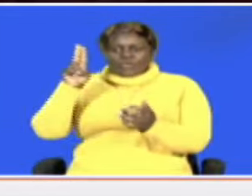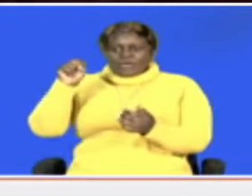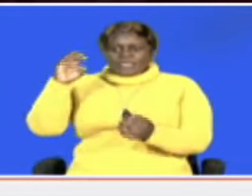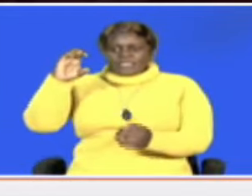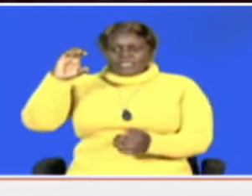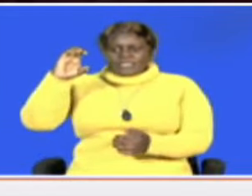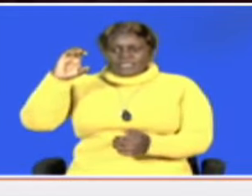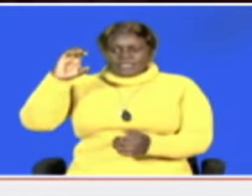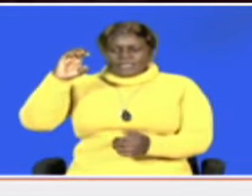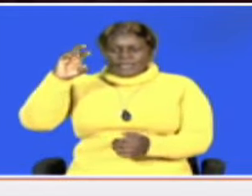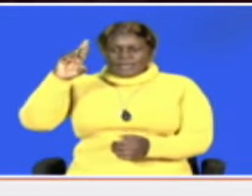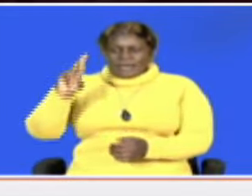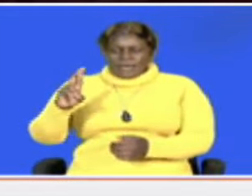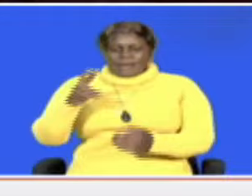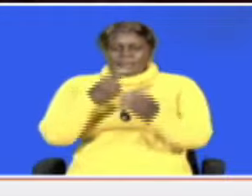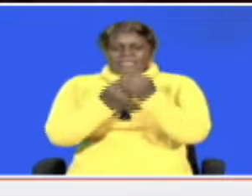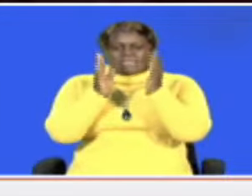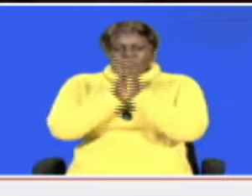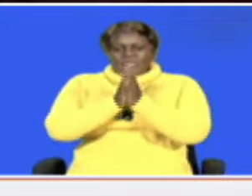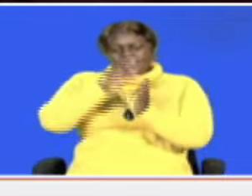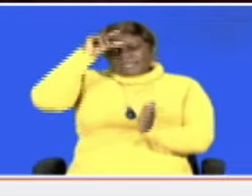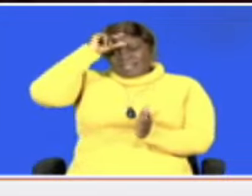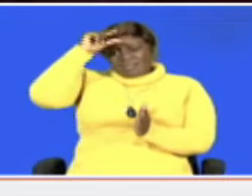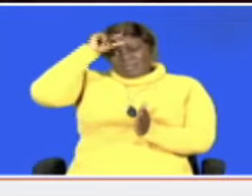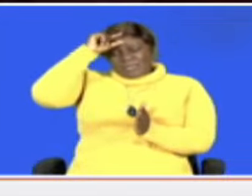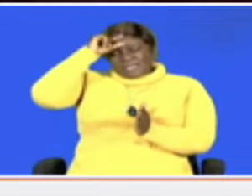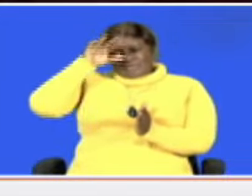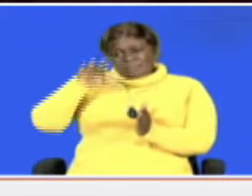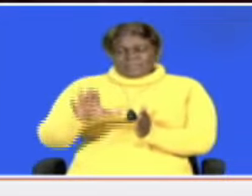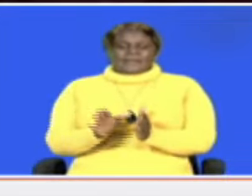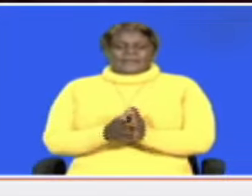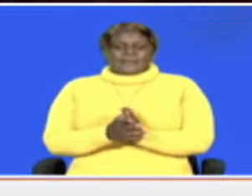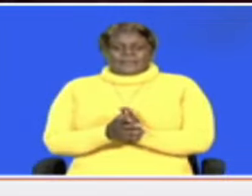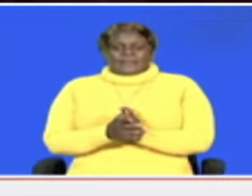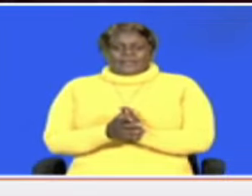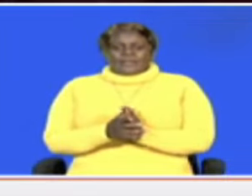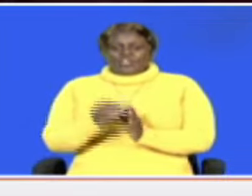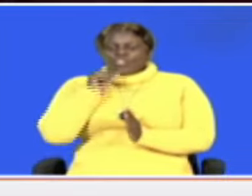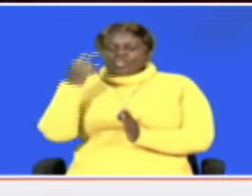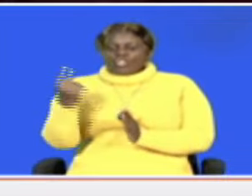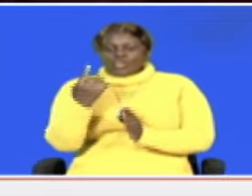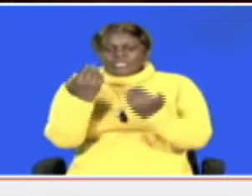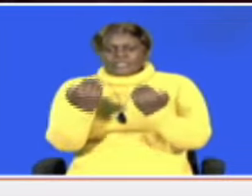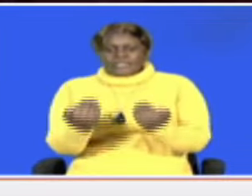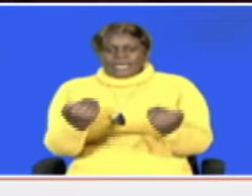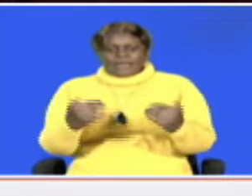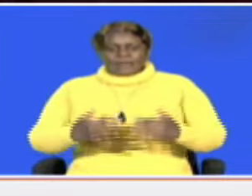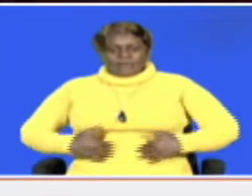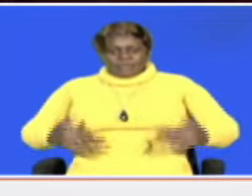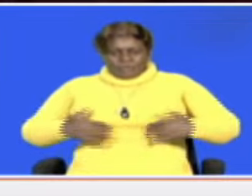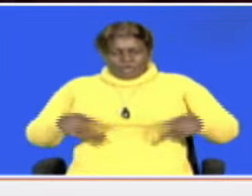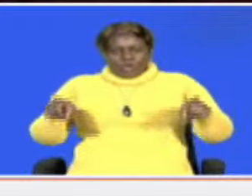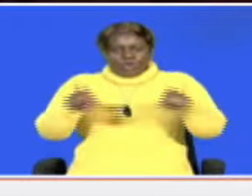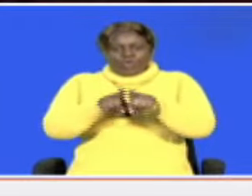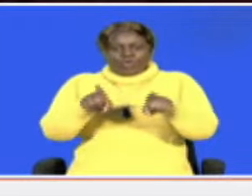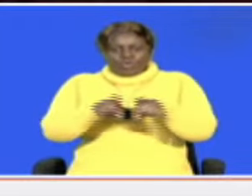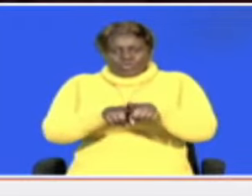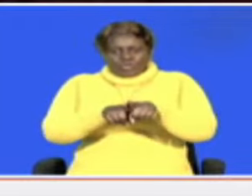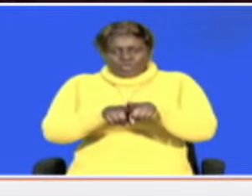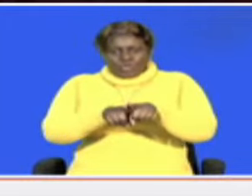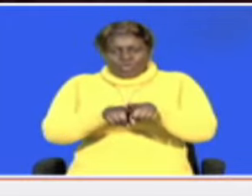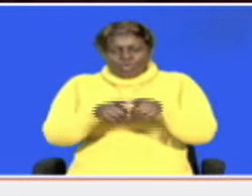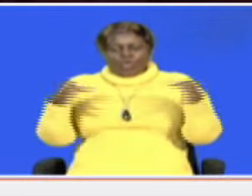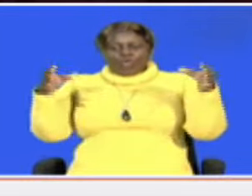others, to partner with the government so that not only the child in the refugee camp but also the host